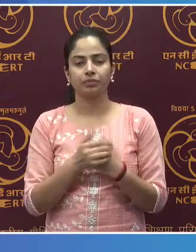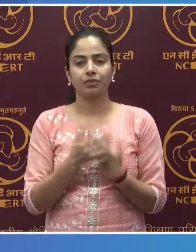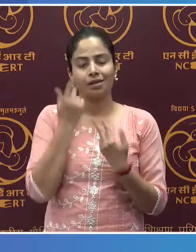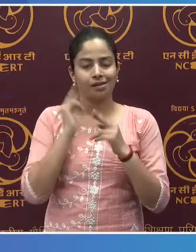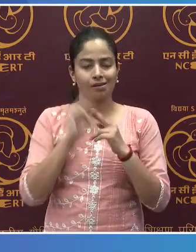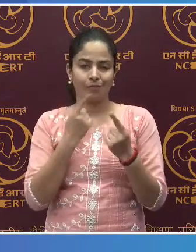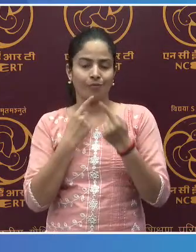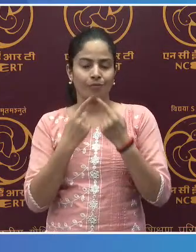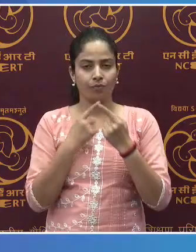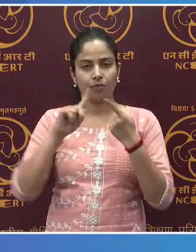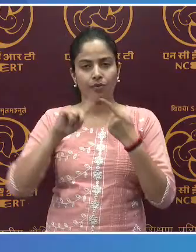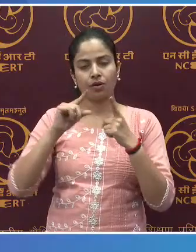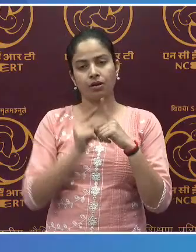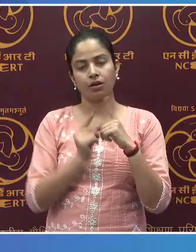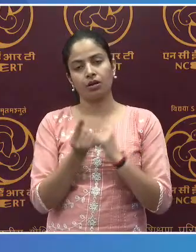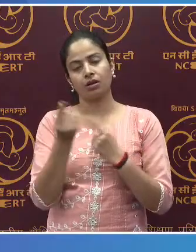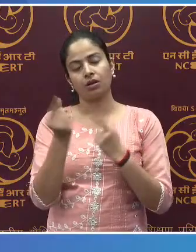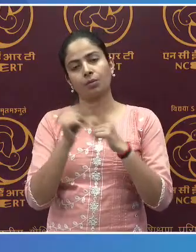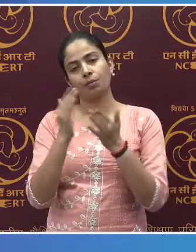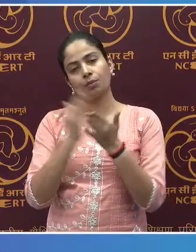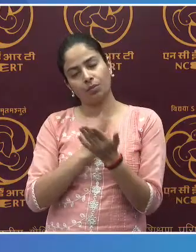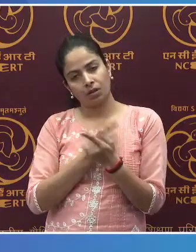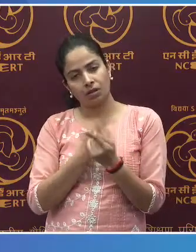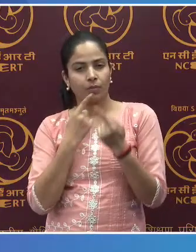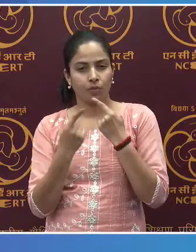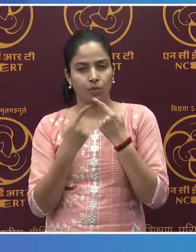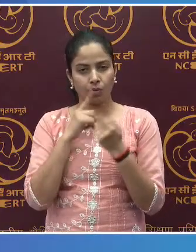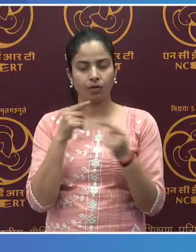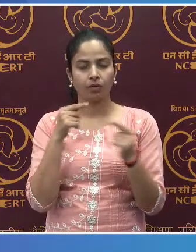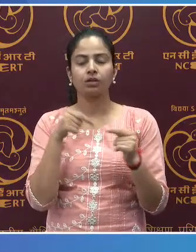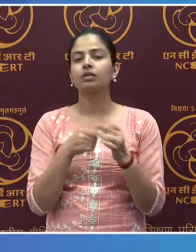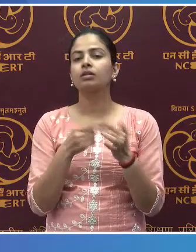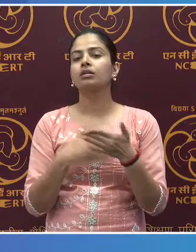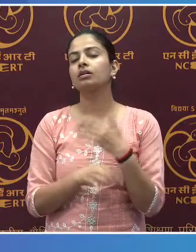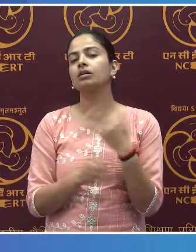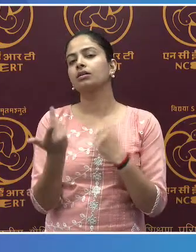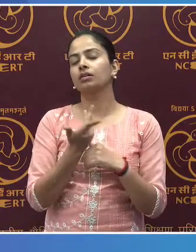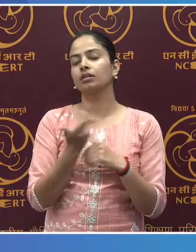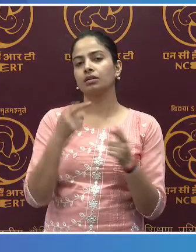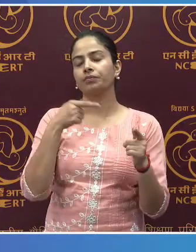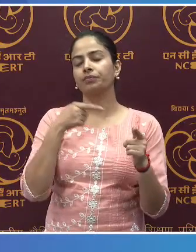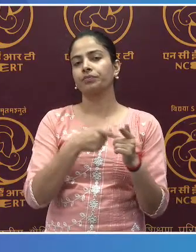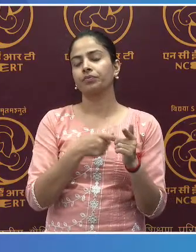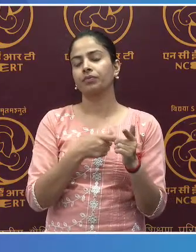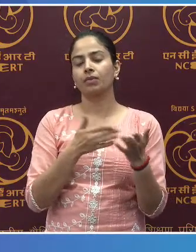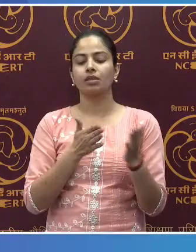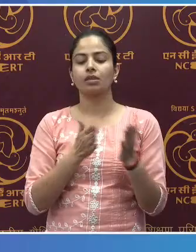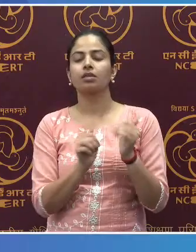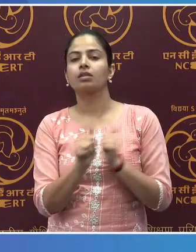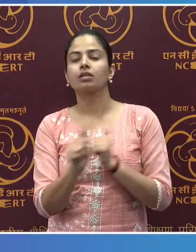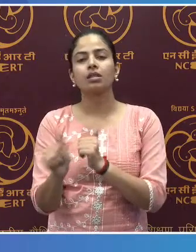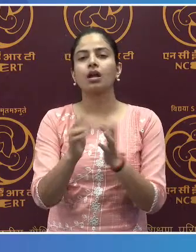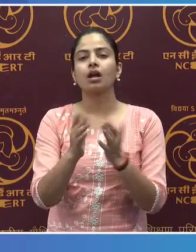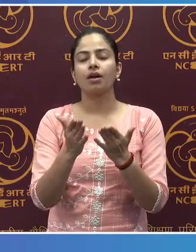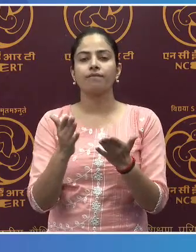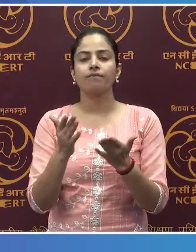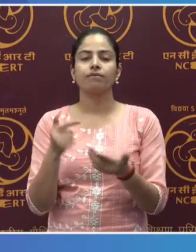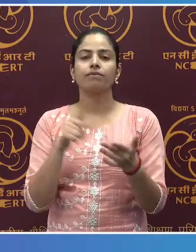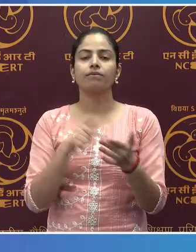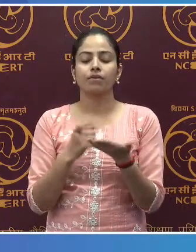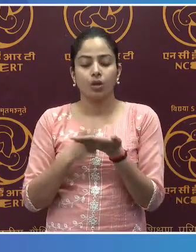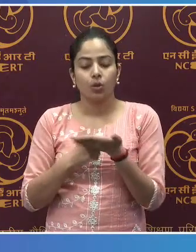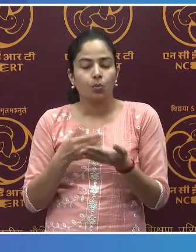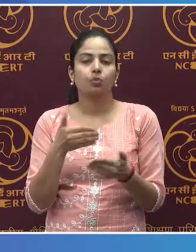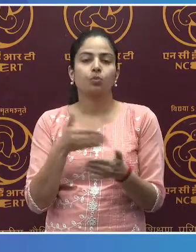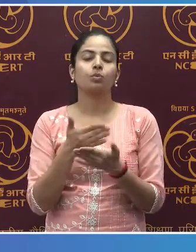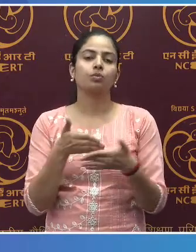talk about the education policy, these are the, when we talk about the education policy, they are the navigating, they are the guiding, they are the driving